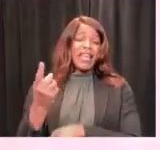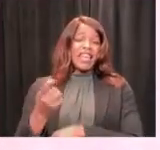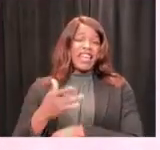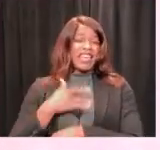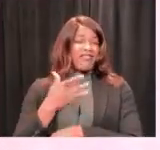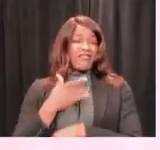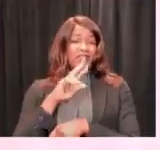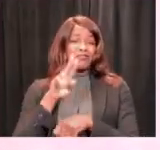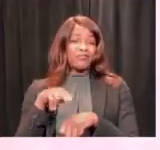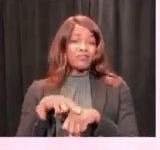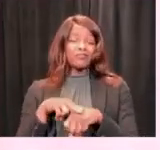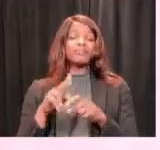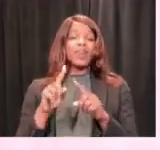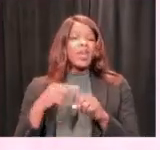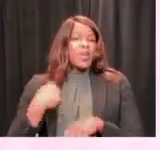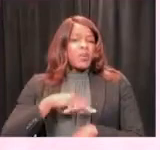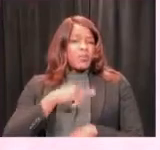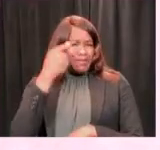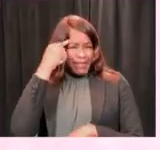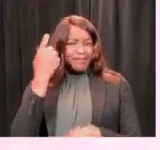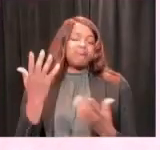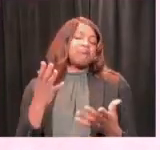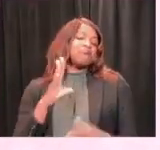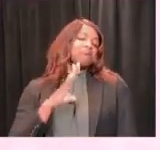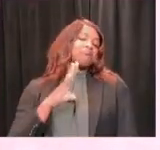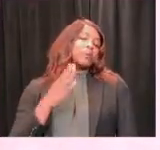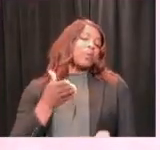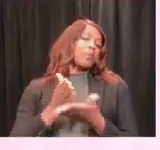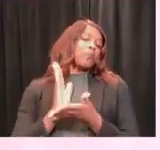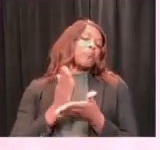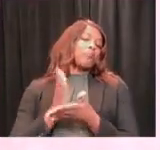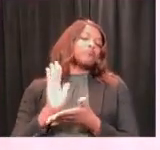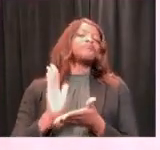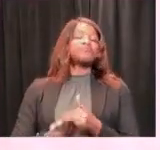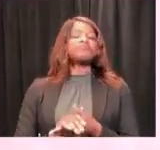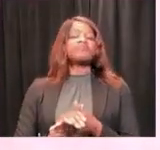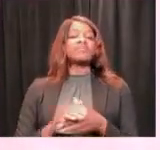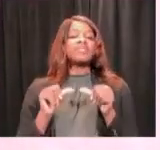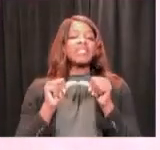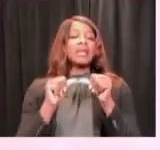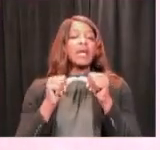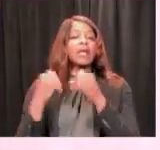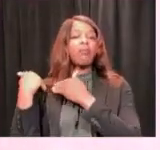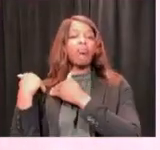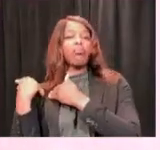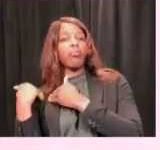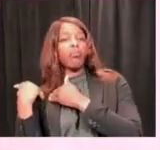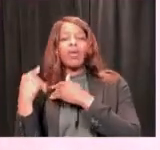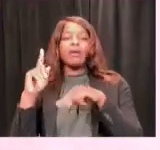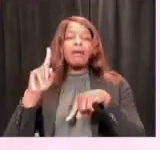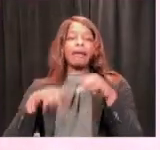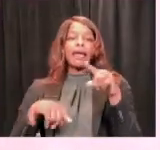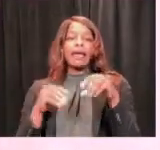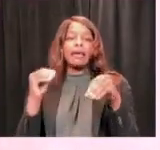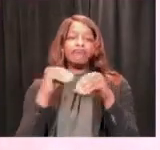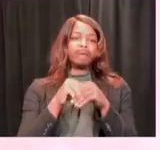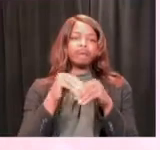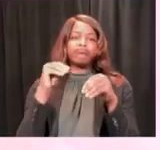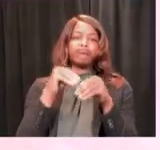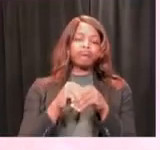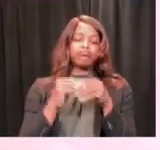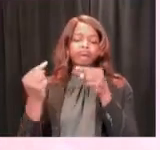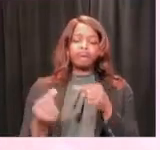us. We think it's okay to carry things this way, but I want you to understand that you can't keep packing